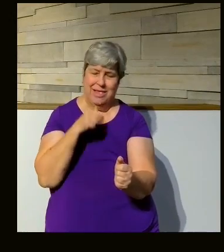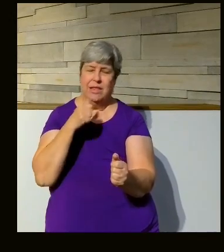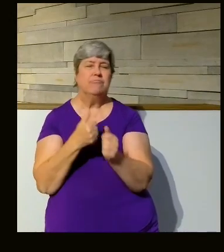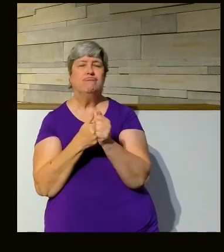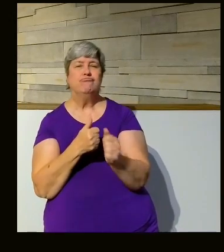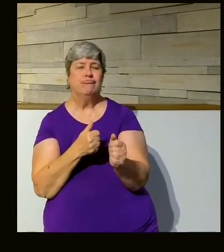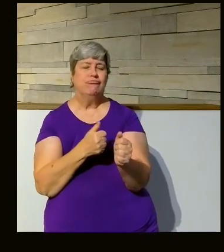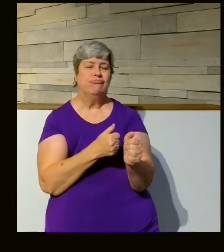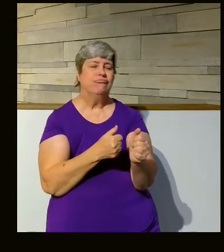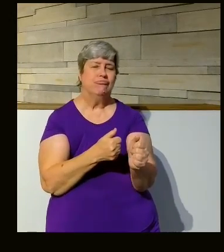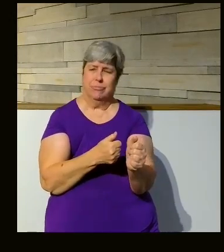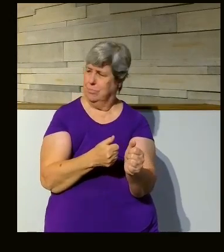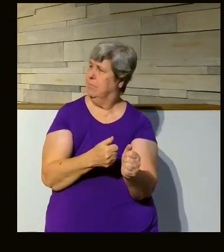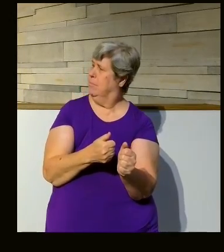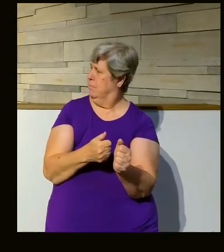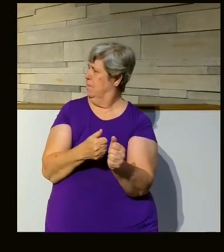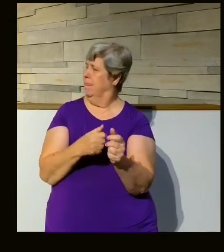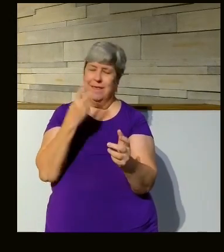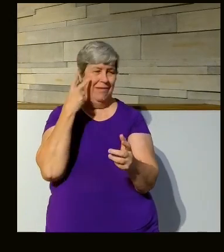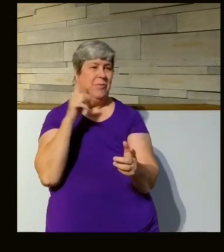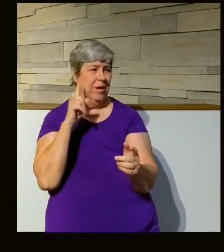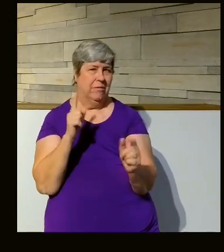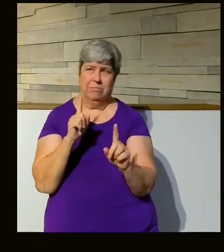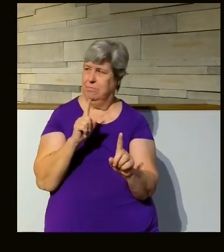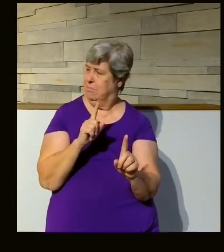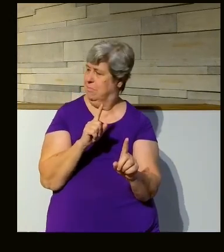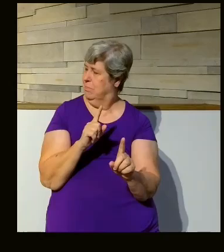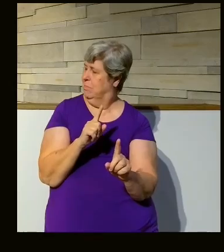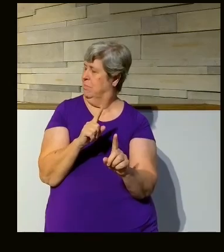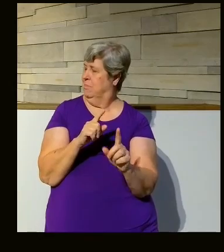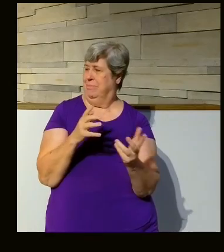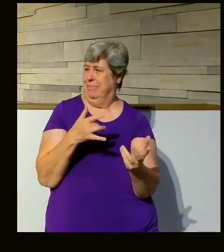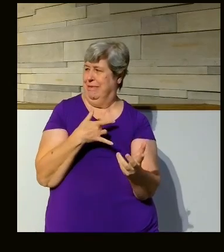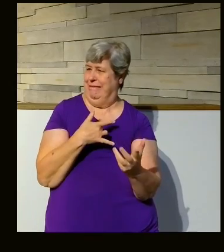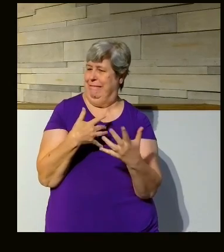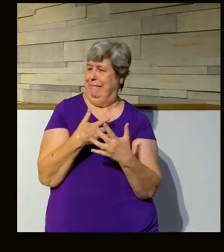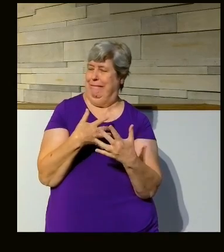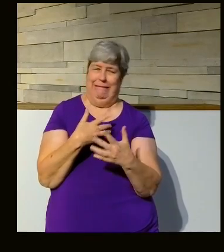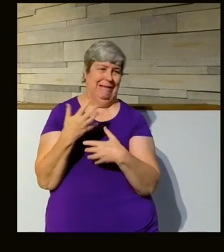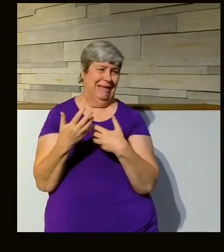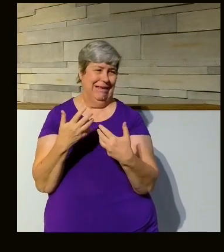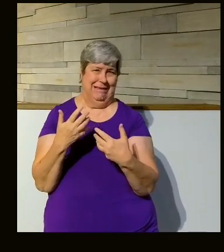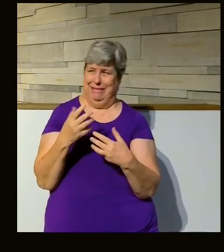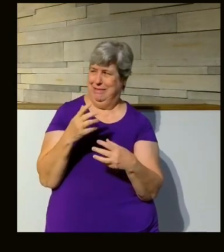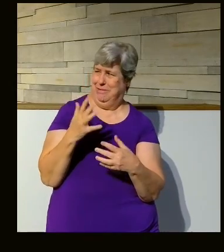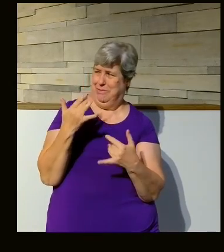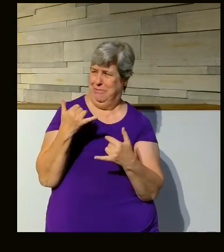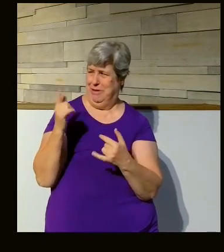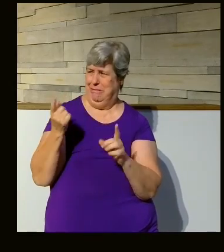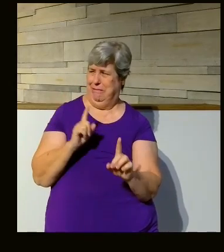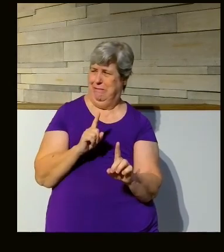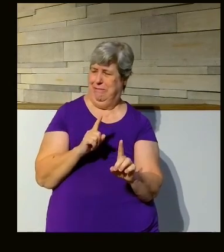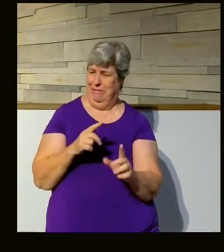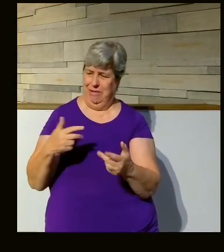follow, all right? I mean, somebody's following you. What's special about that, you know? And sometimes it's like you worry about it. Were they still behind